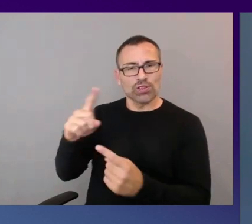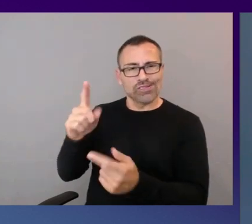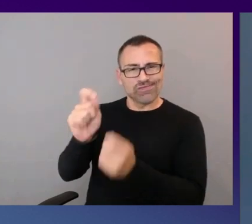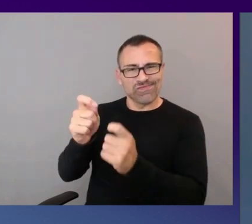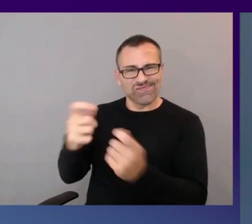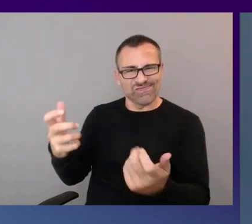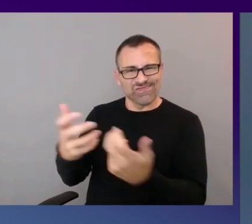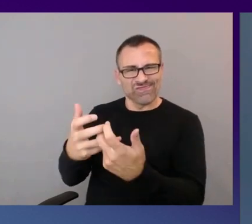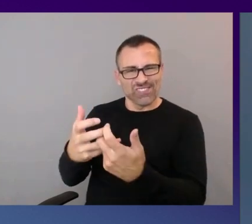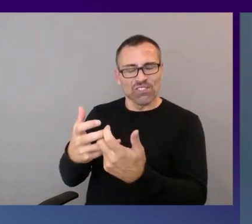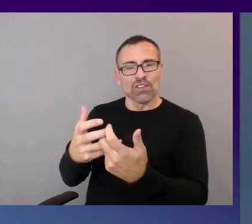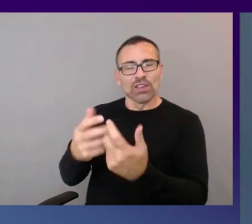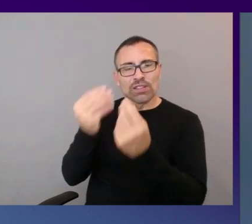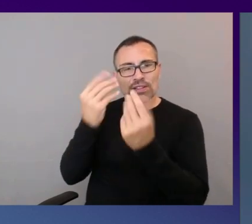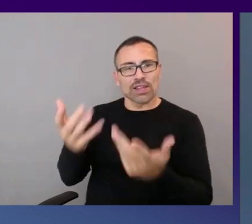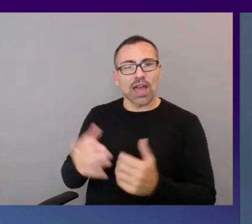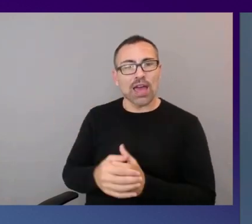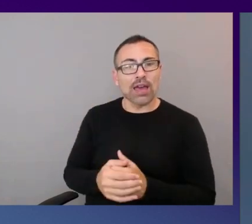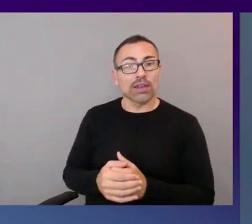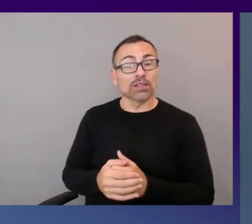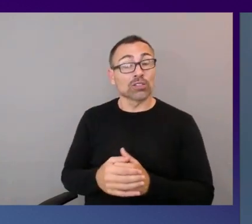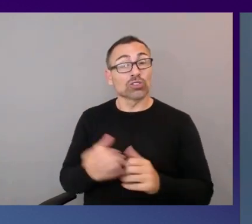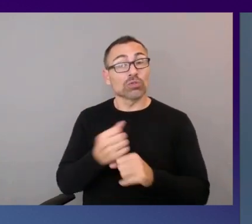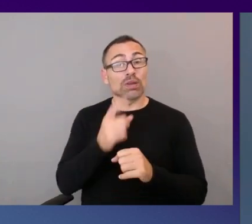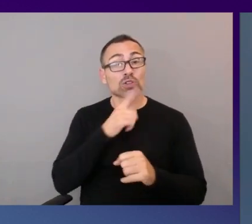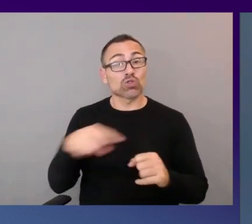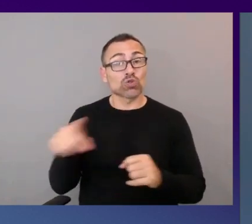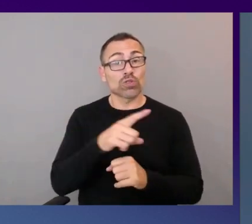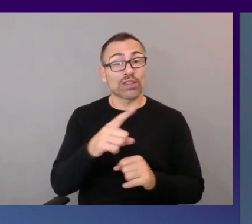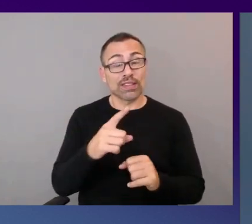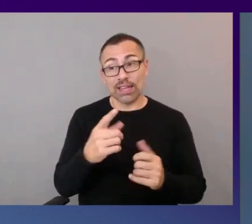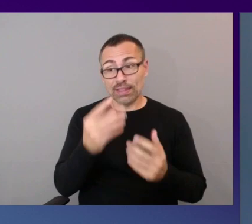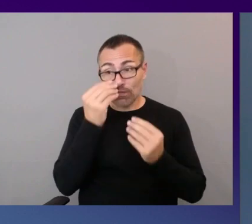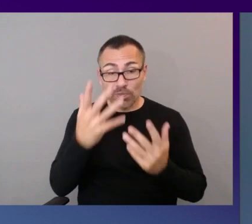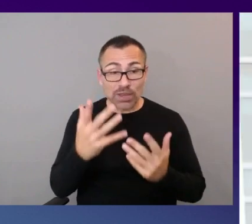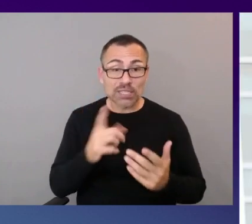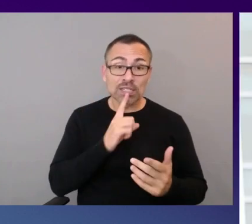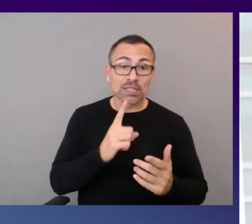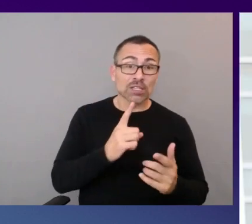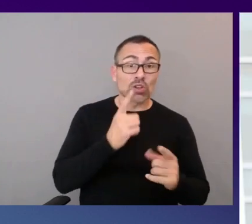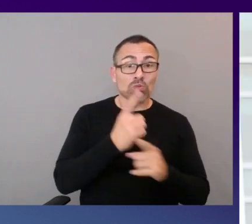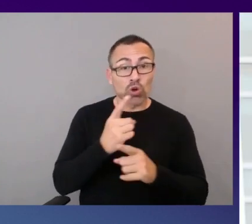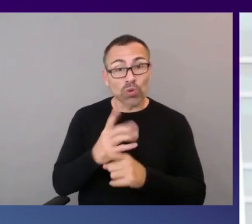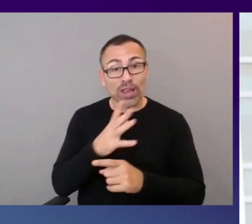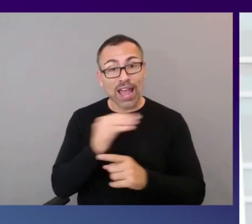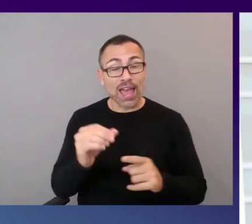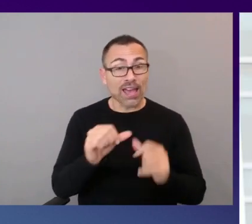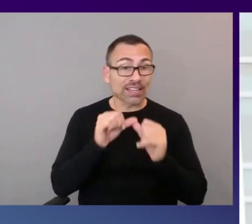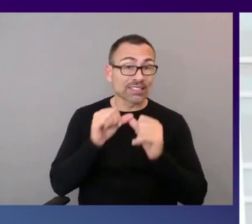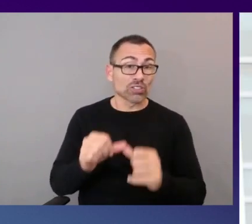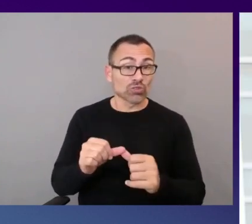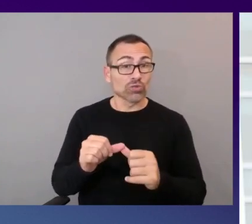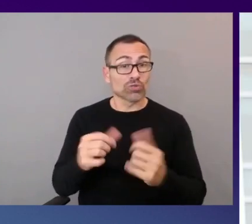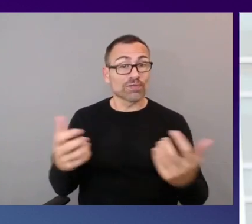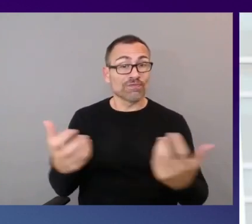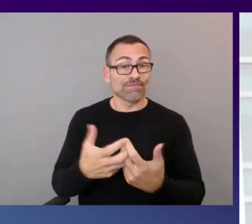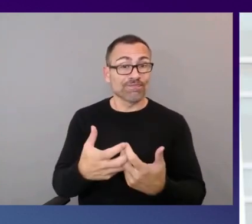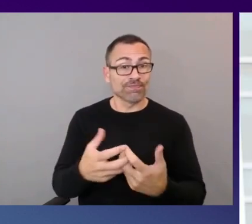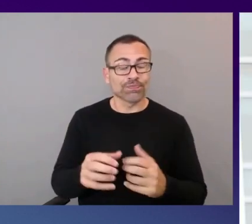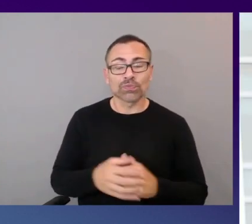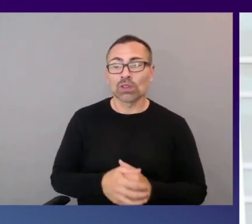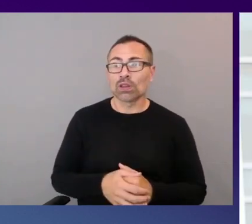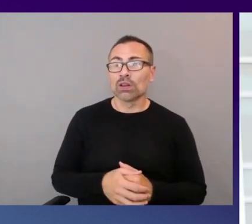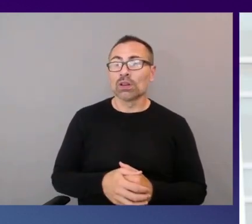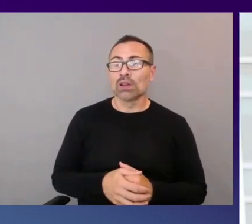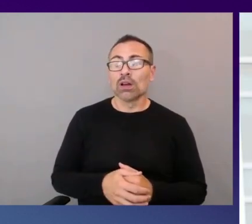to be able to provide more consistent and appropriate responses. The other thing I think, you know, as it relates to